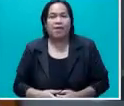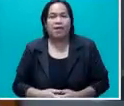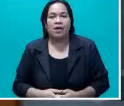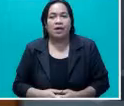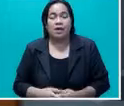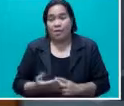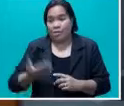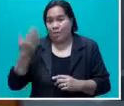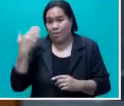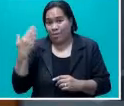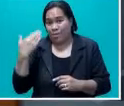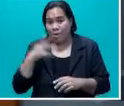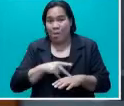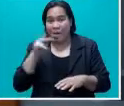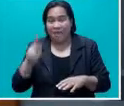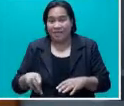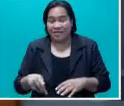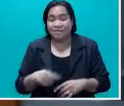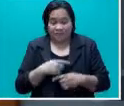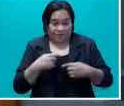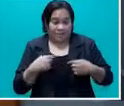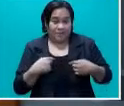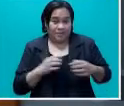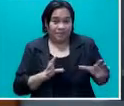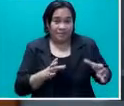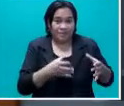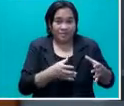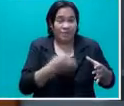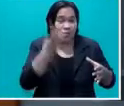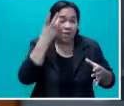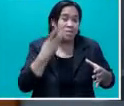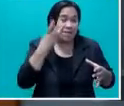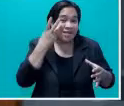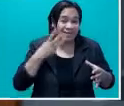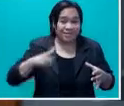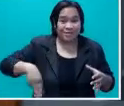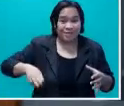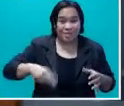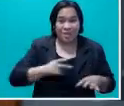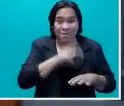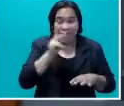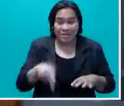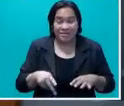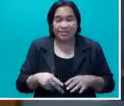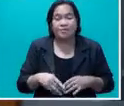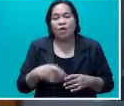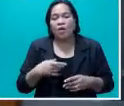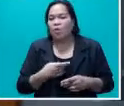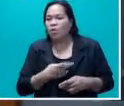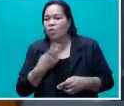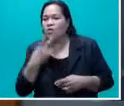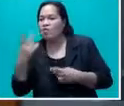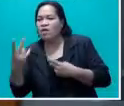In the previous term of parliament, we, the women members of parliament at the time, went for a